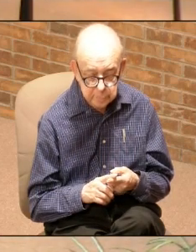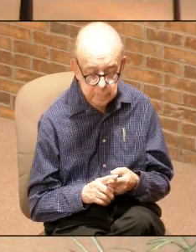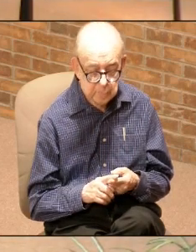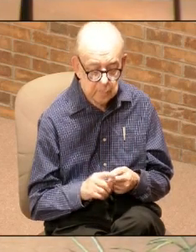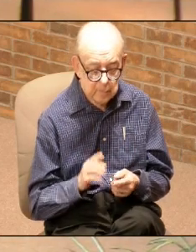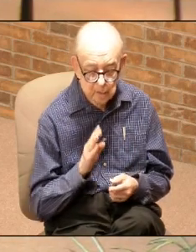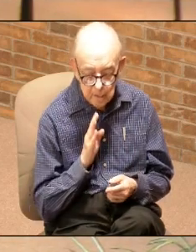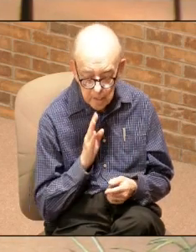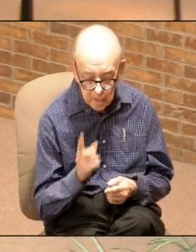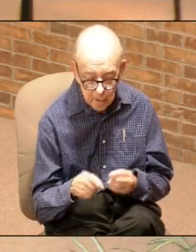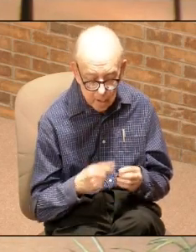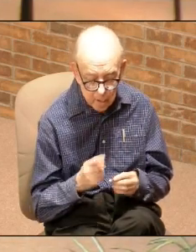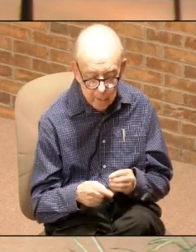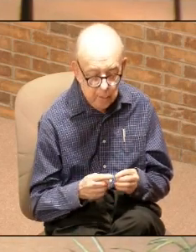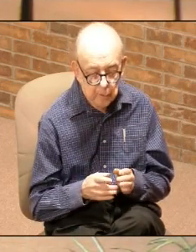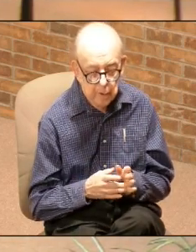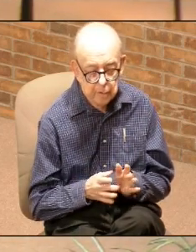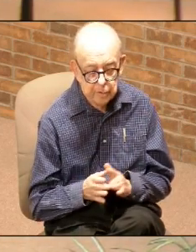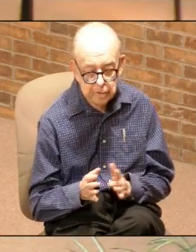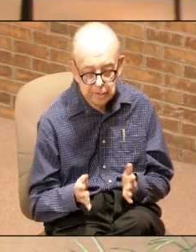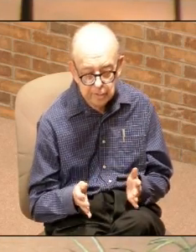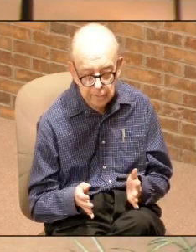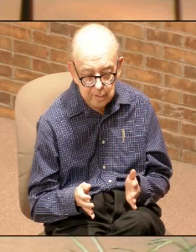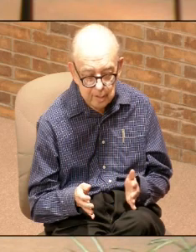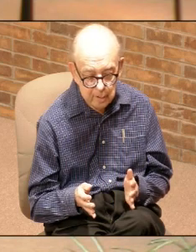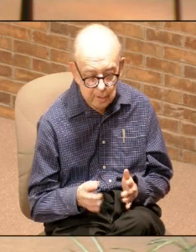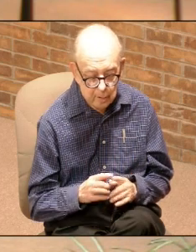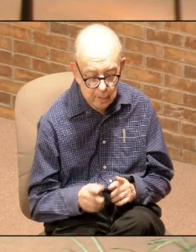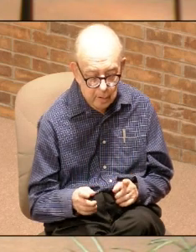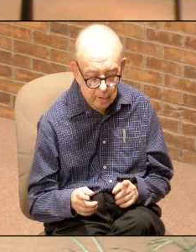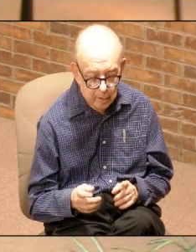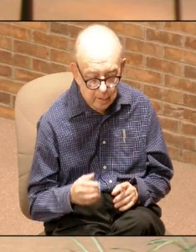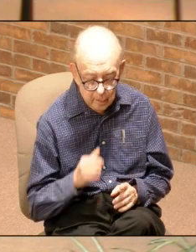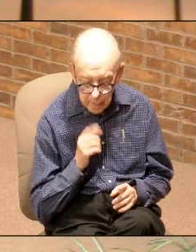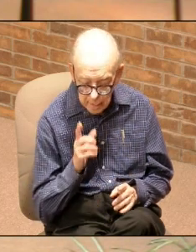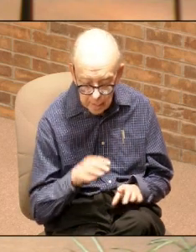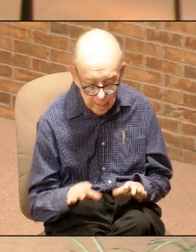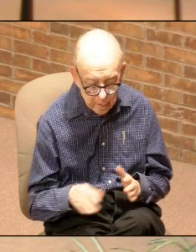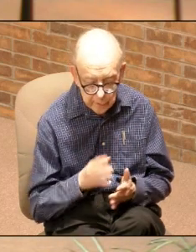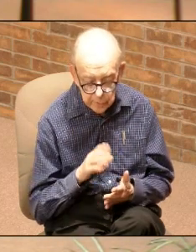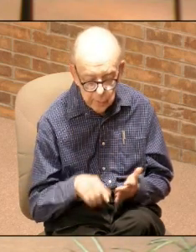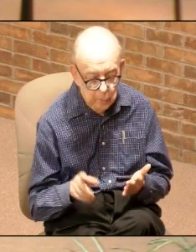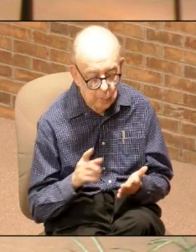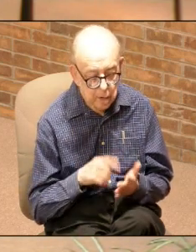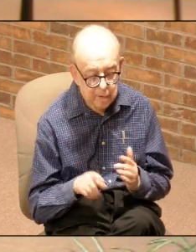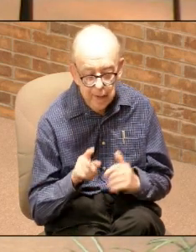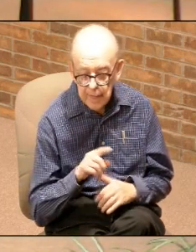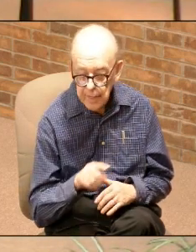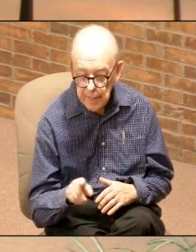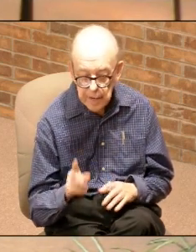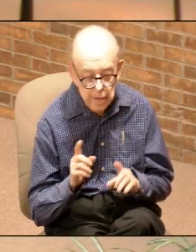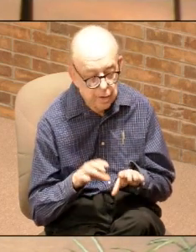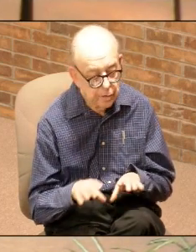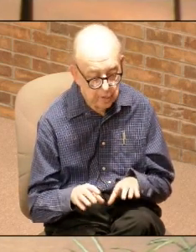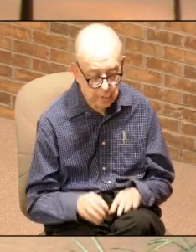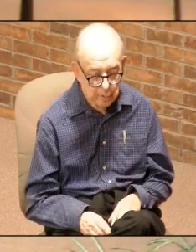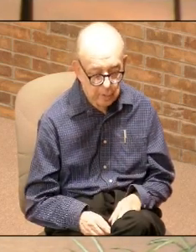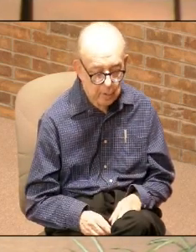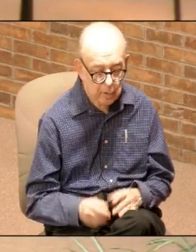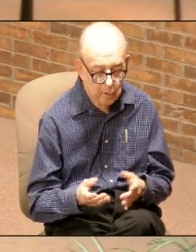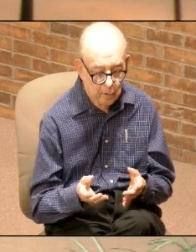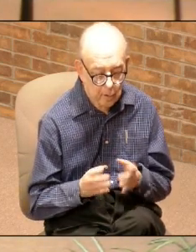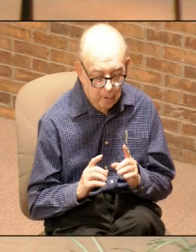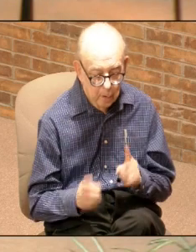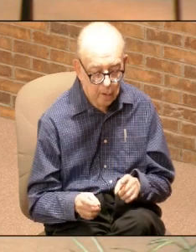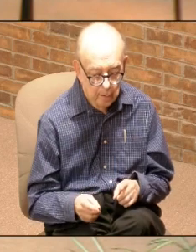Talk to them about Jesus, but you don't have to do what they do. When they want